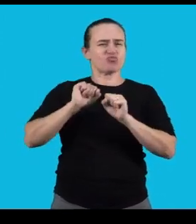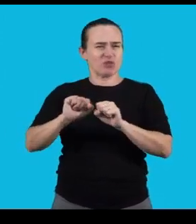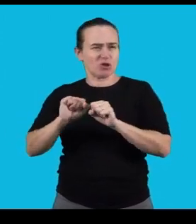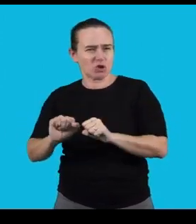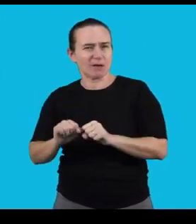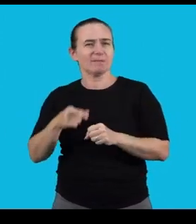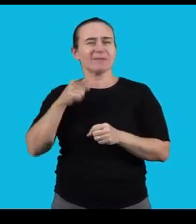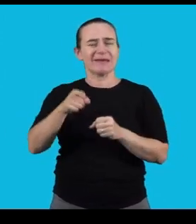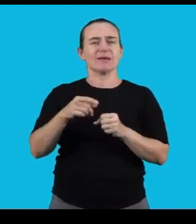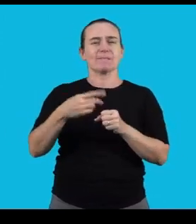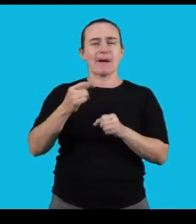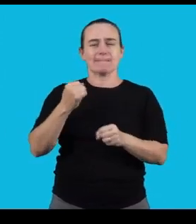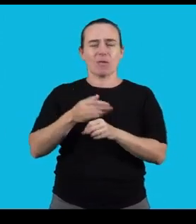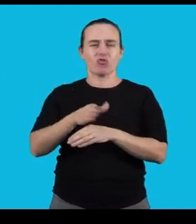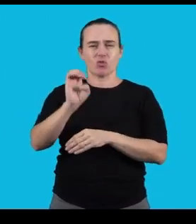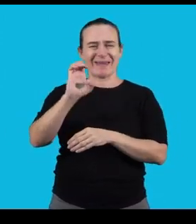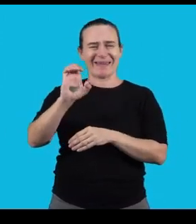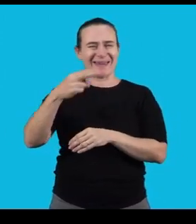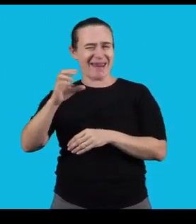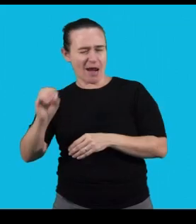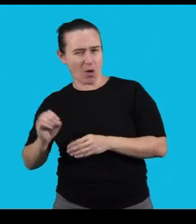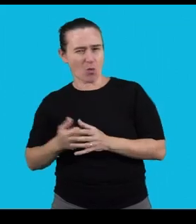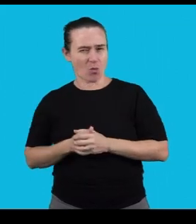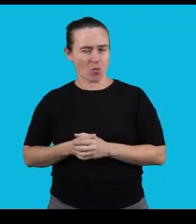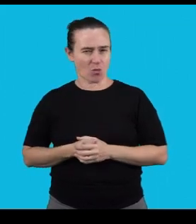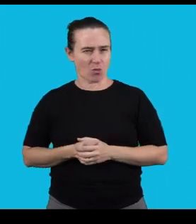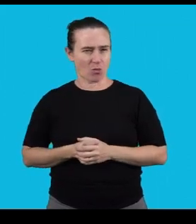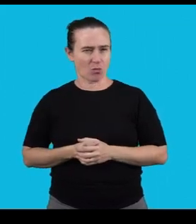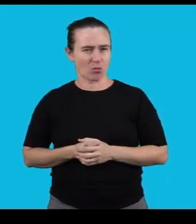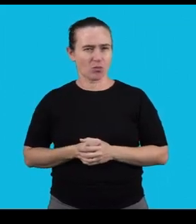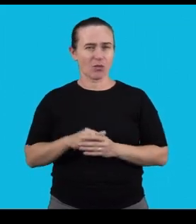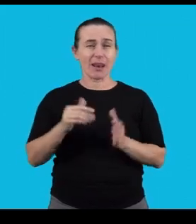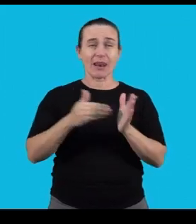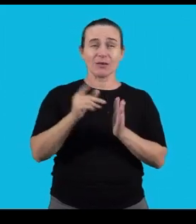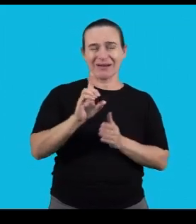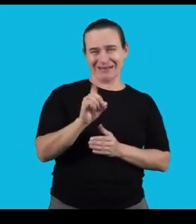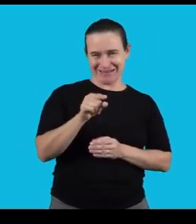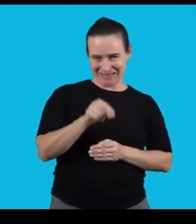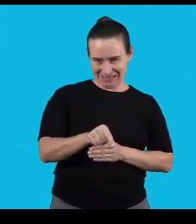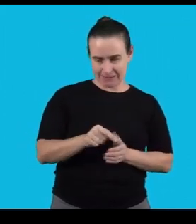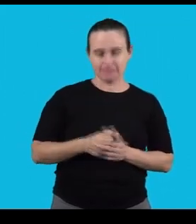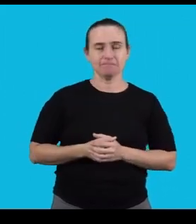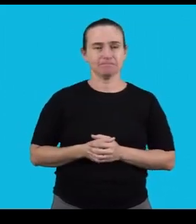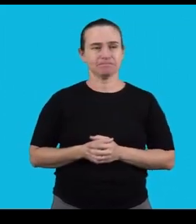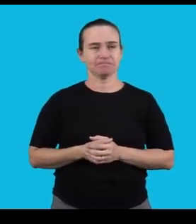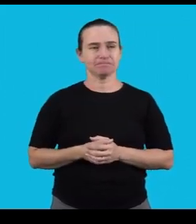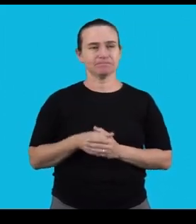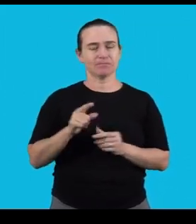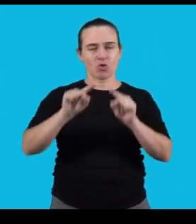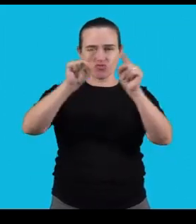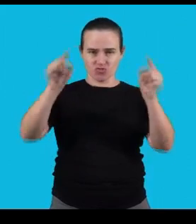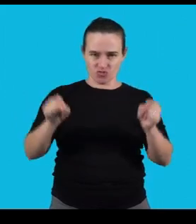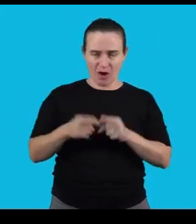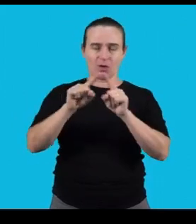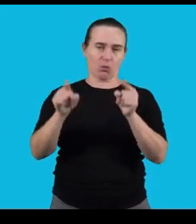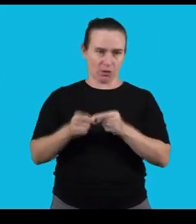to prevent formation of an echo. And that is, we are looking at the letter and the name, and that is the D, which